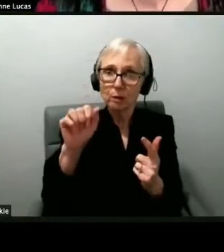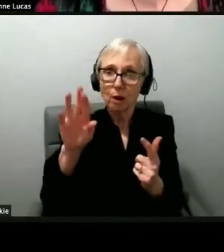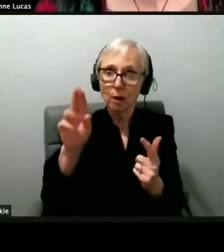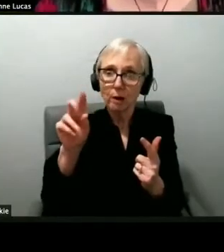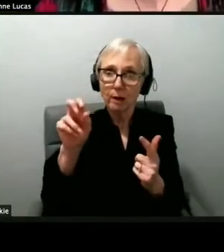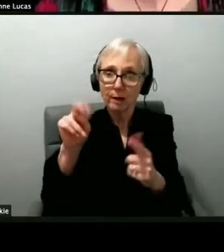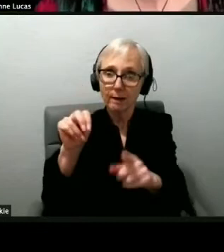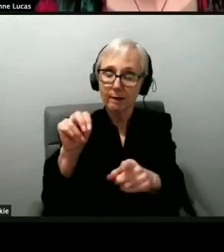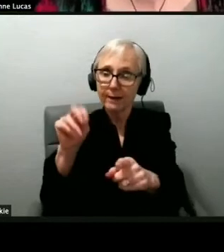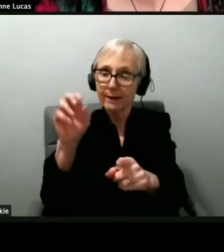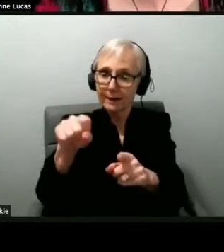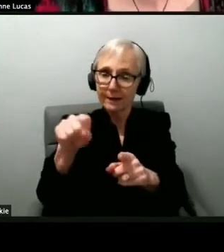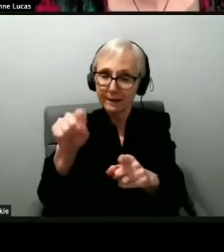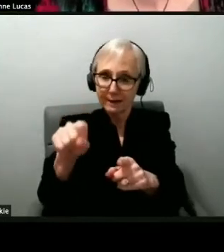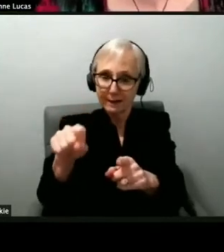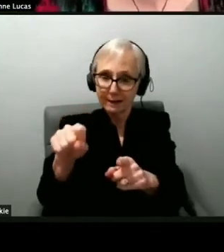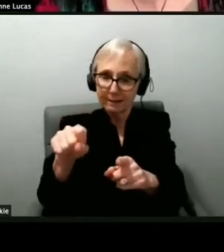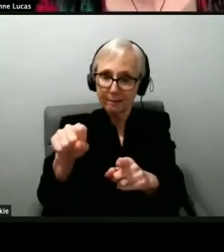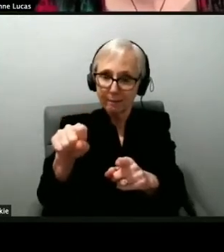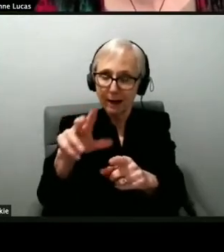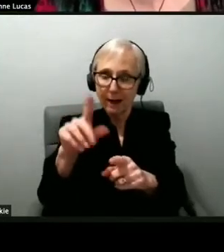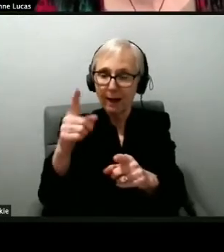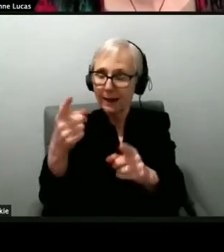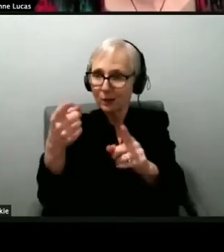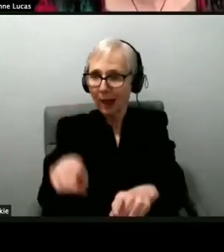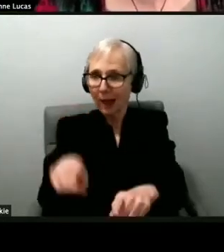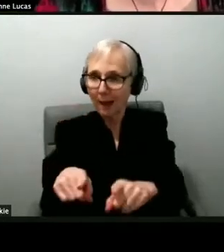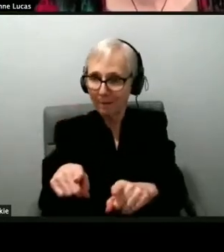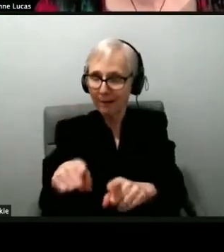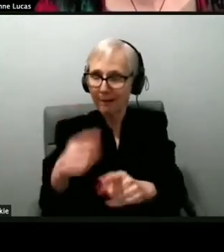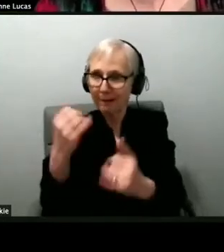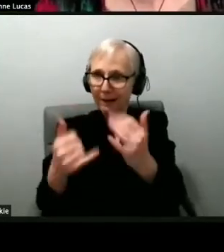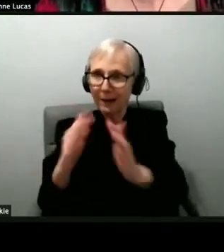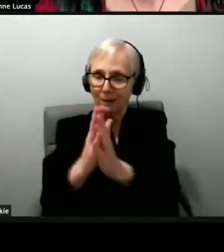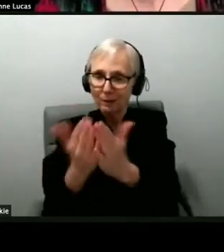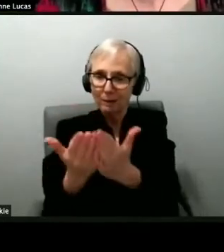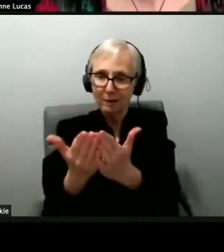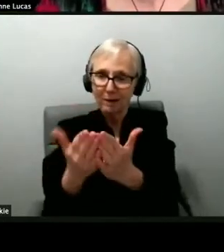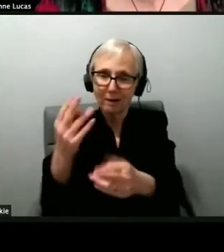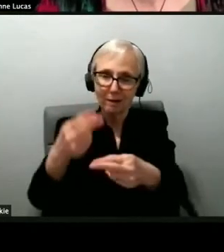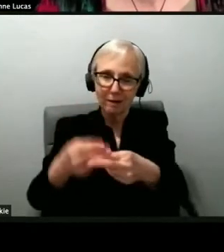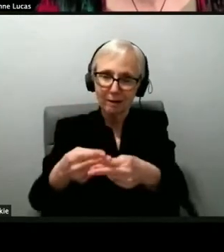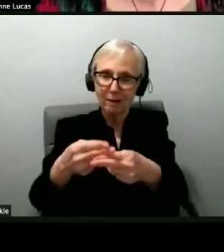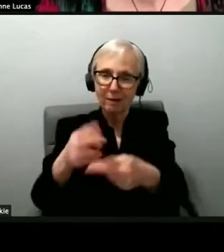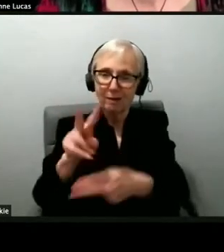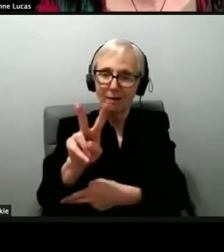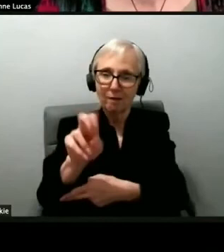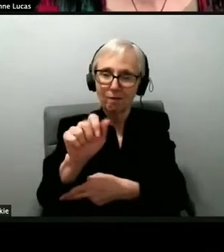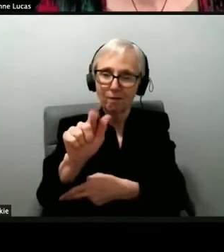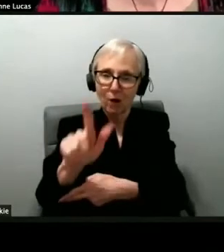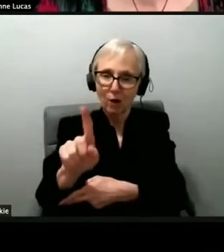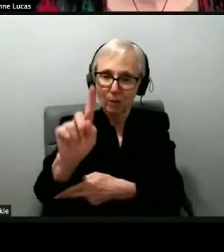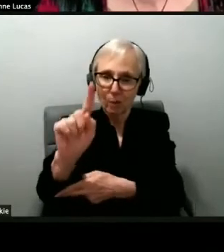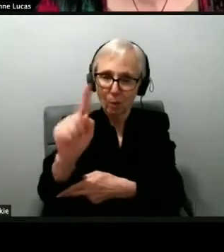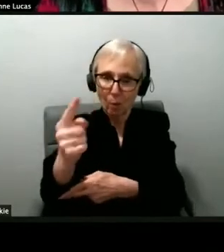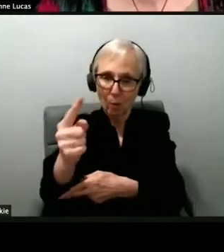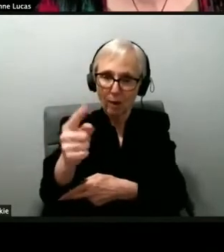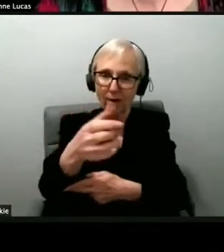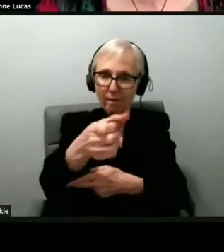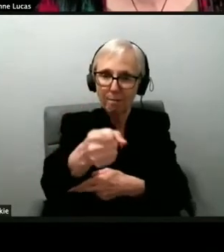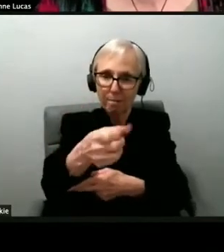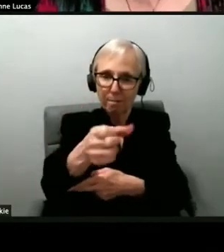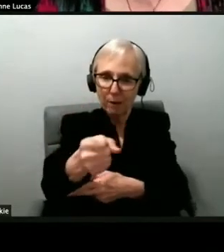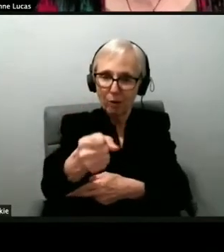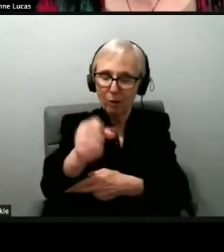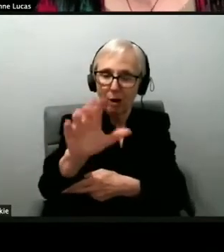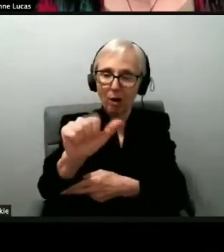Yes, ma'am. So just by happenstance, the last book I was reading is called Volume 1 of the Milk Carton